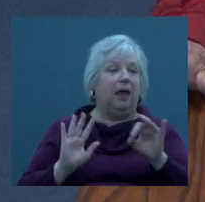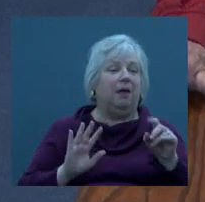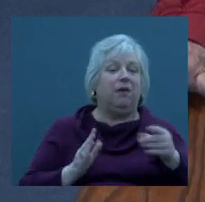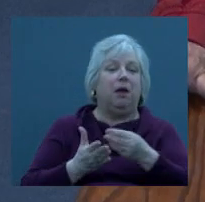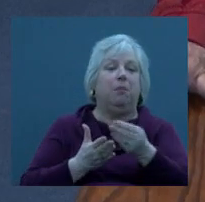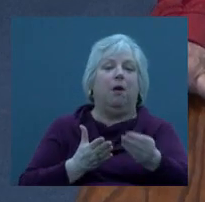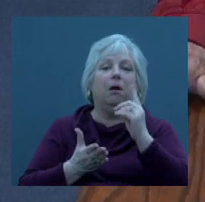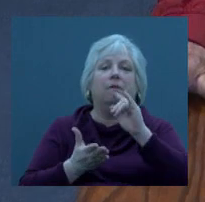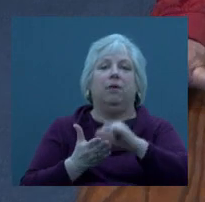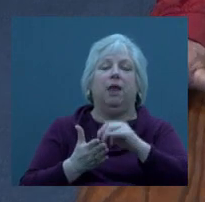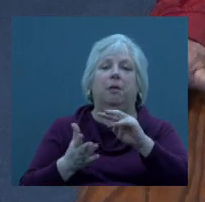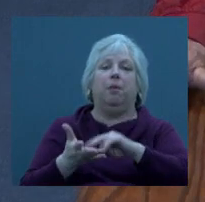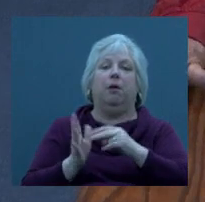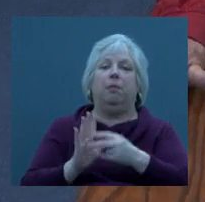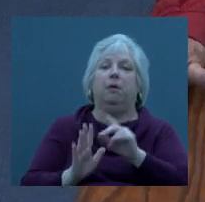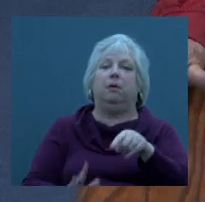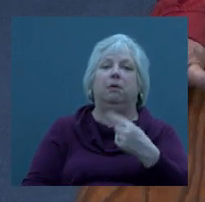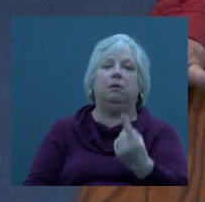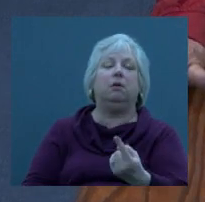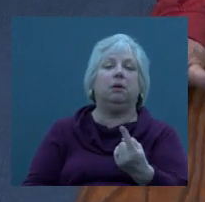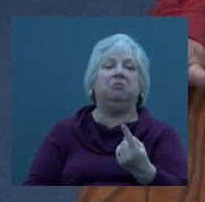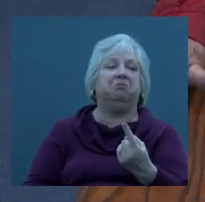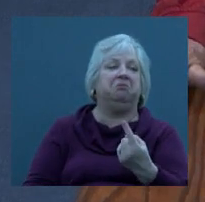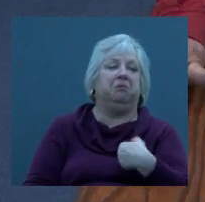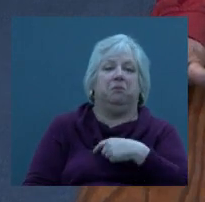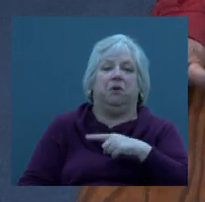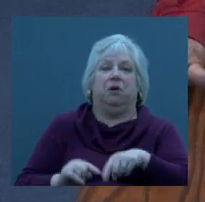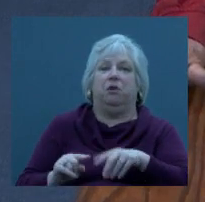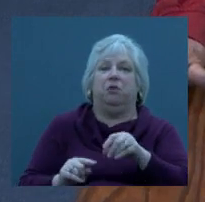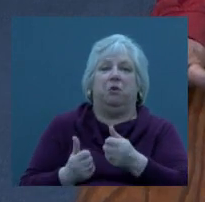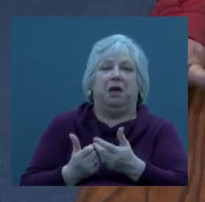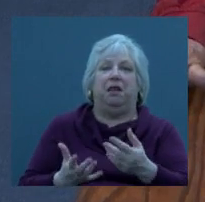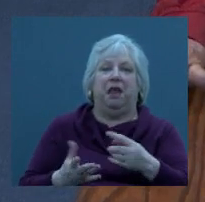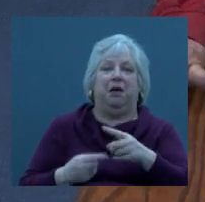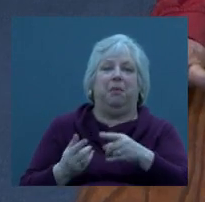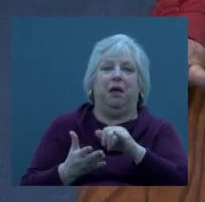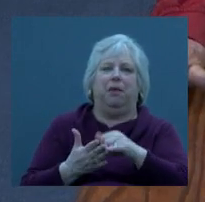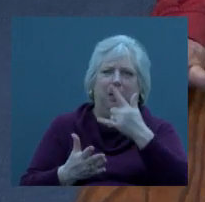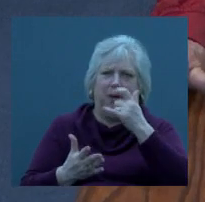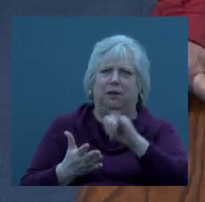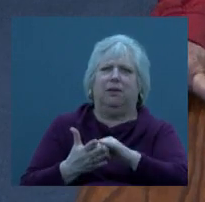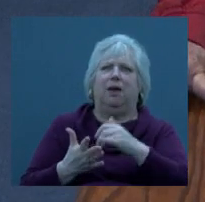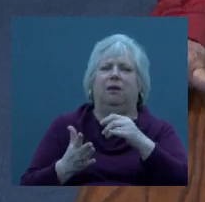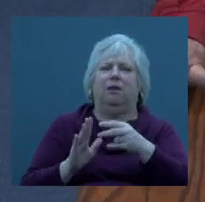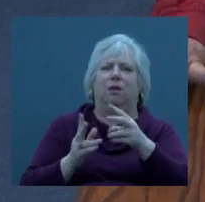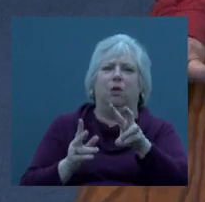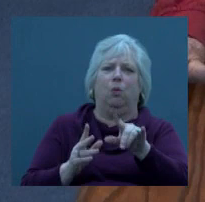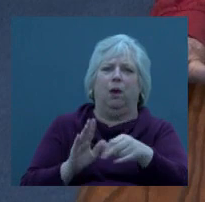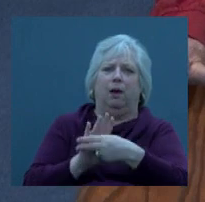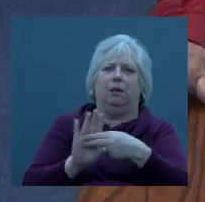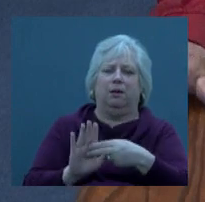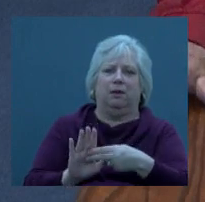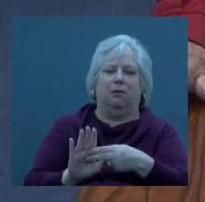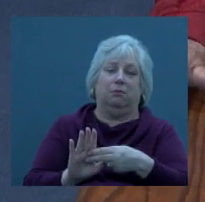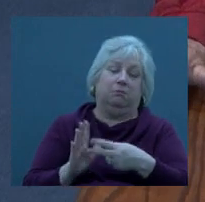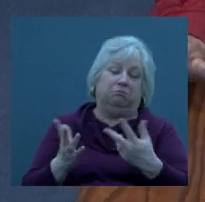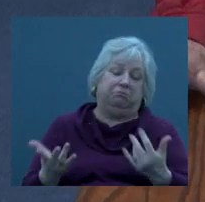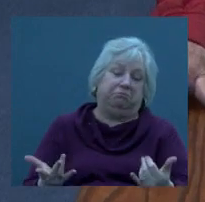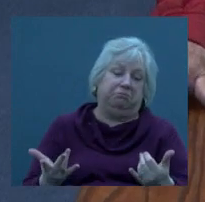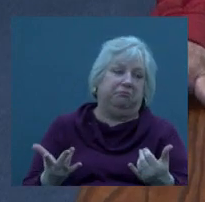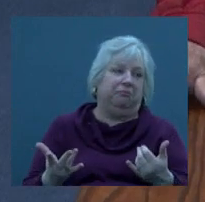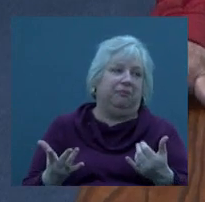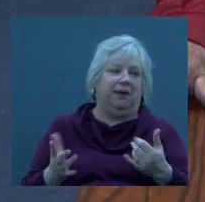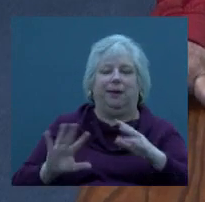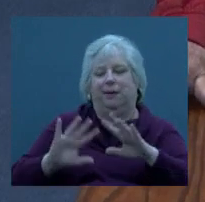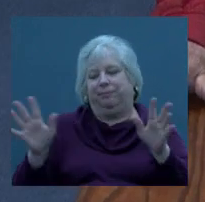had bought it for that purpose in mind only, we couldn't do anything about it, because that's what it's zoned for. Now, I'm